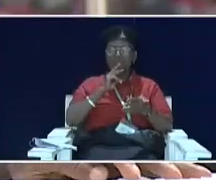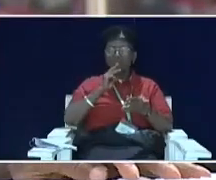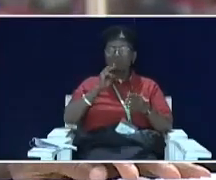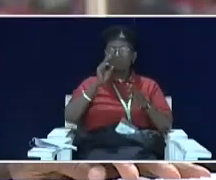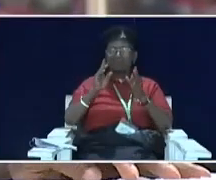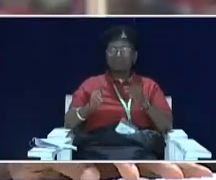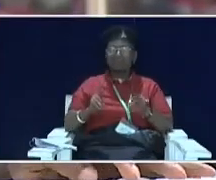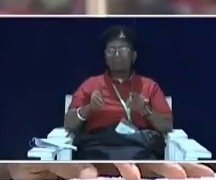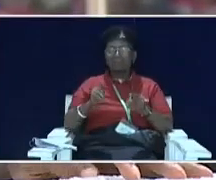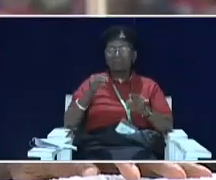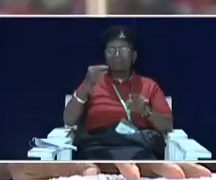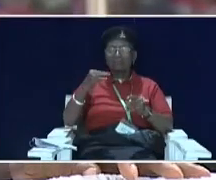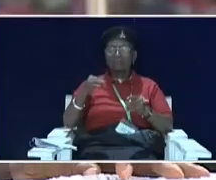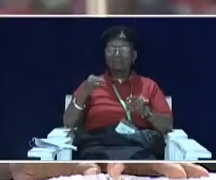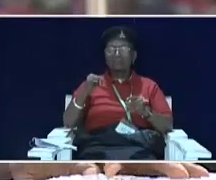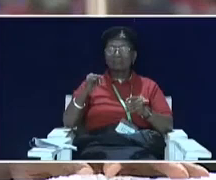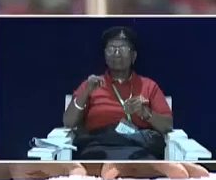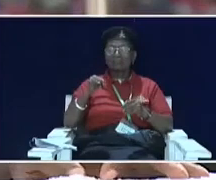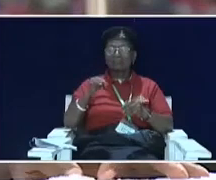a widow of Nain.